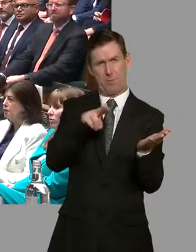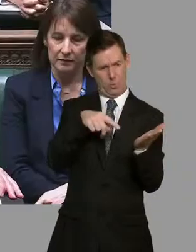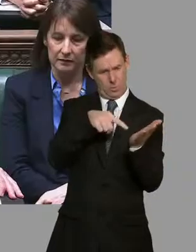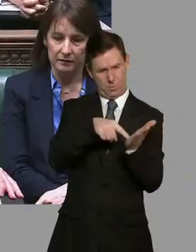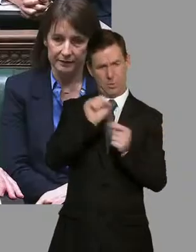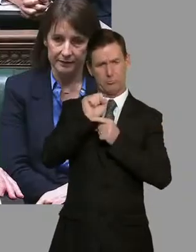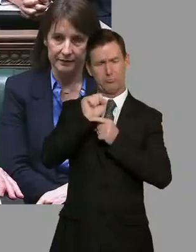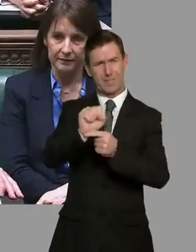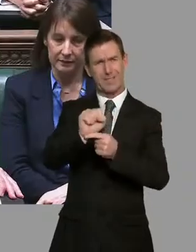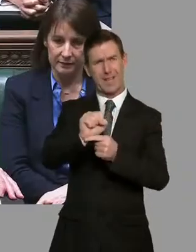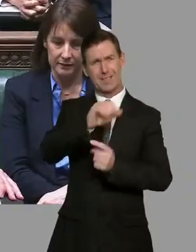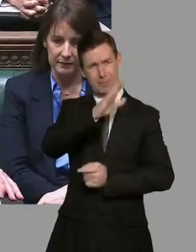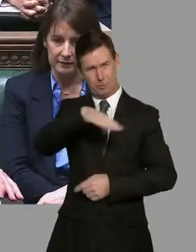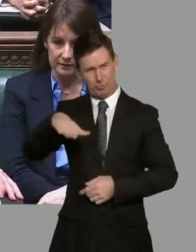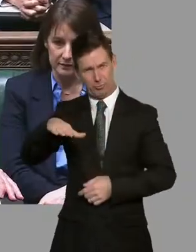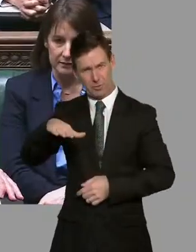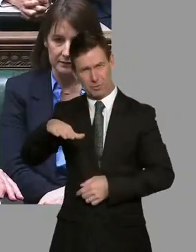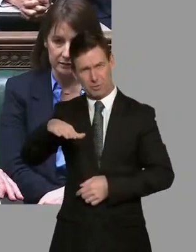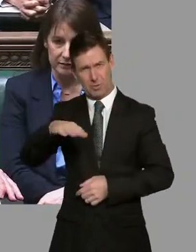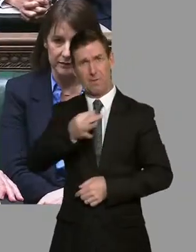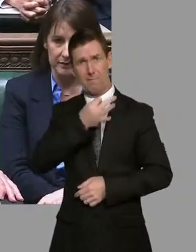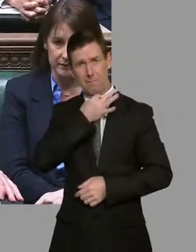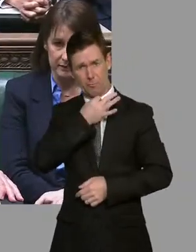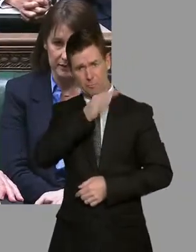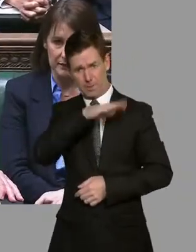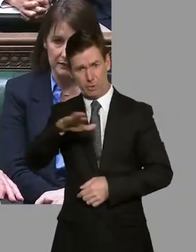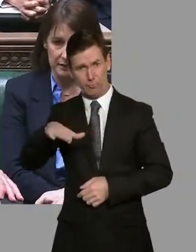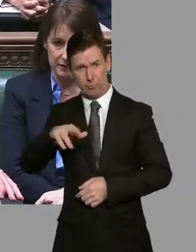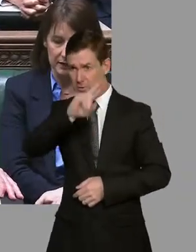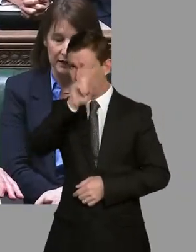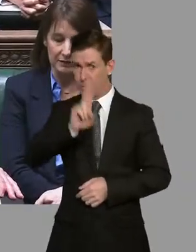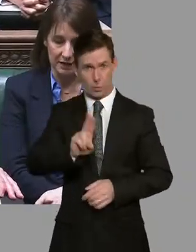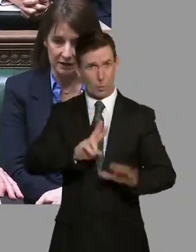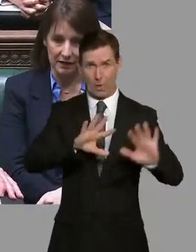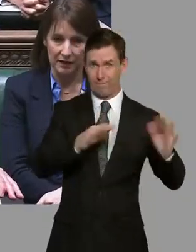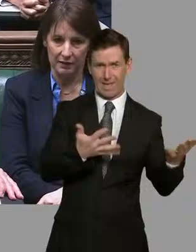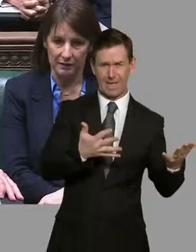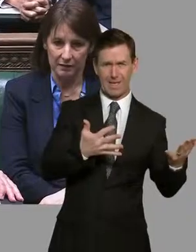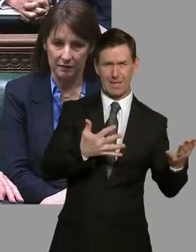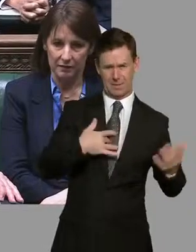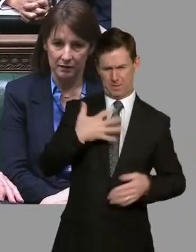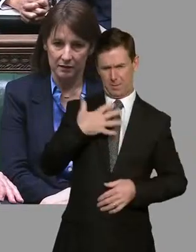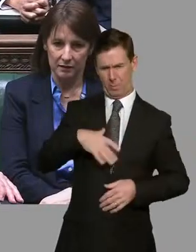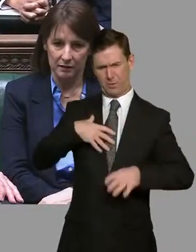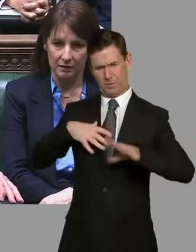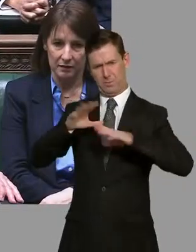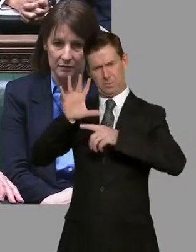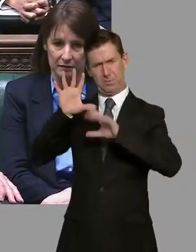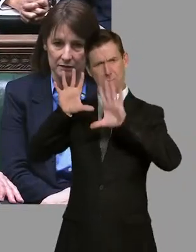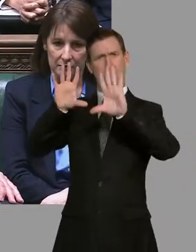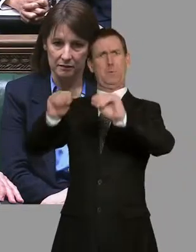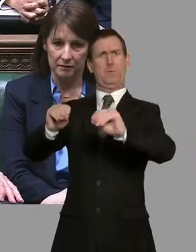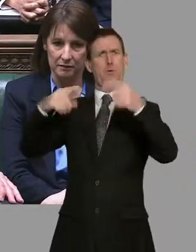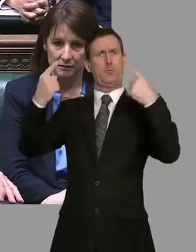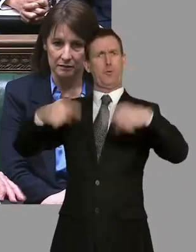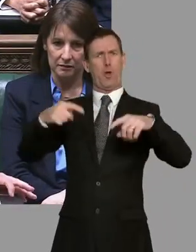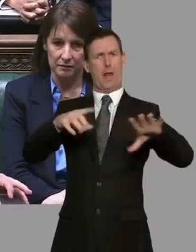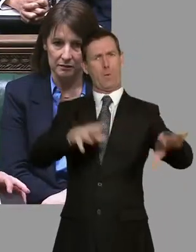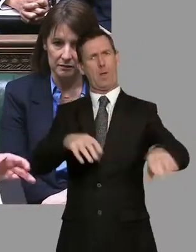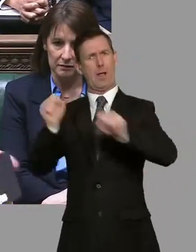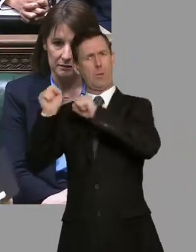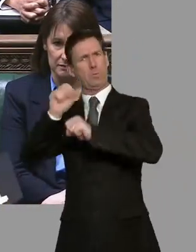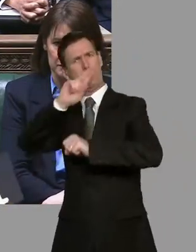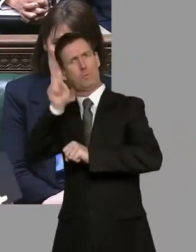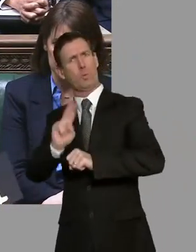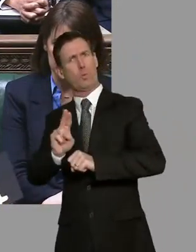school to prevent abusers ever taking those children out of school. I implore members opposite to defy